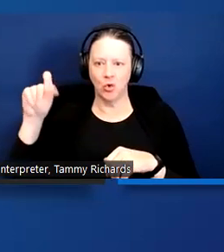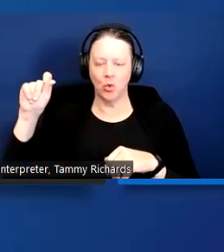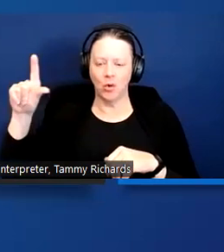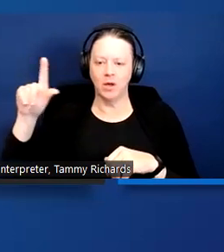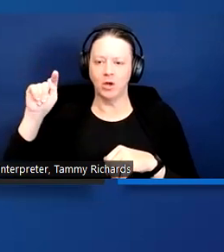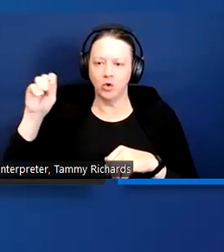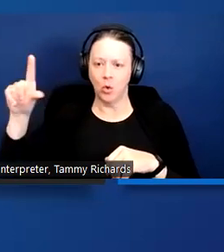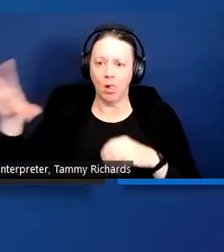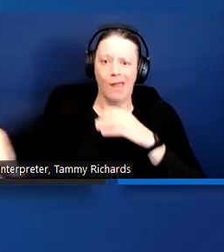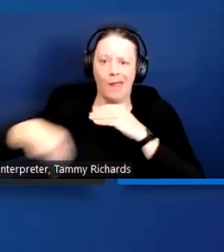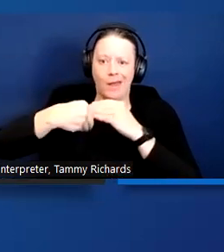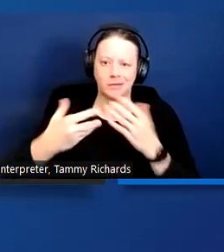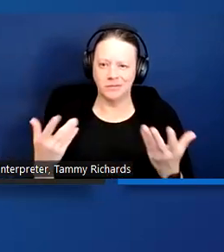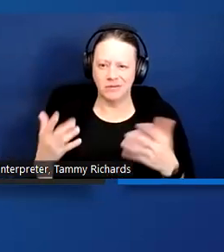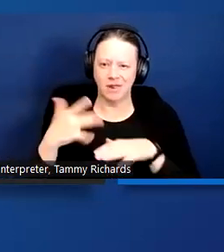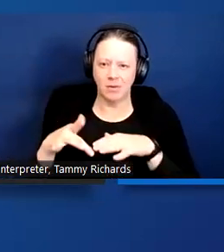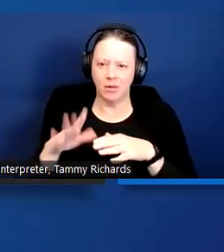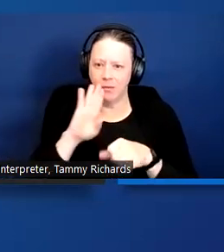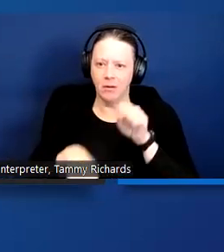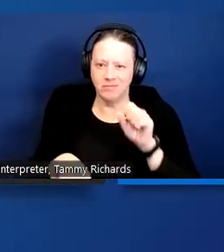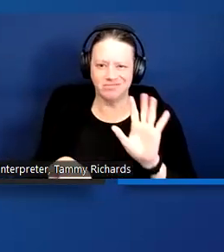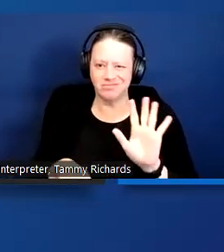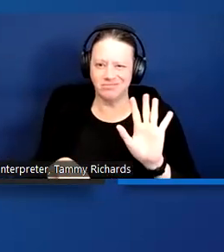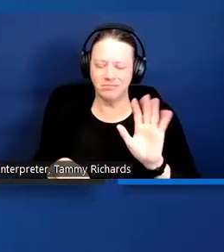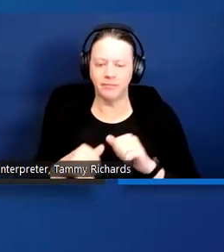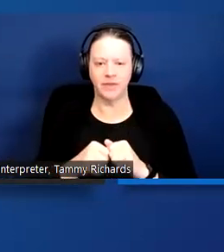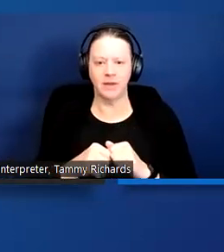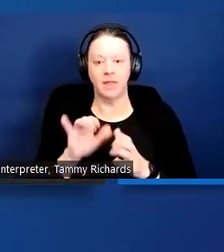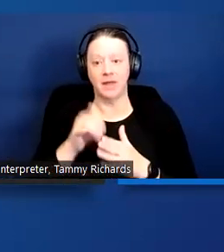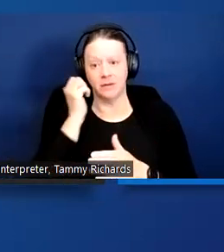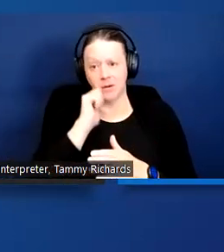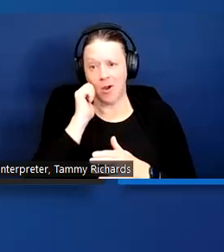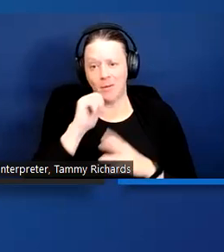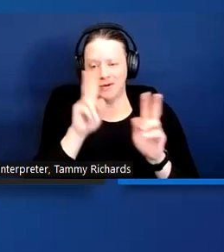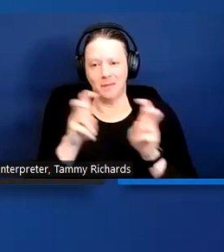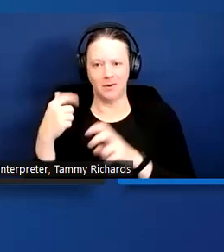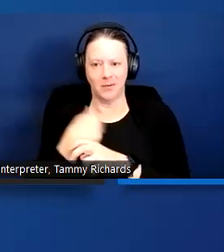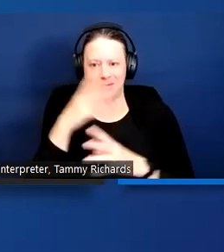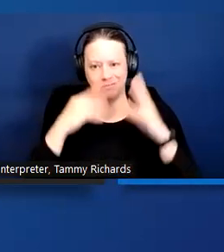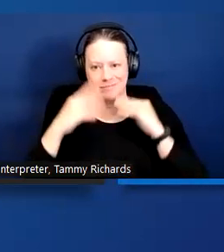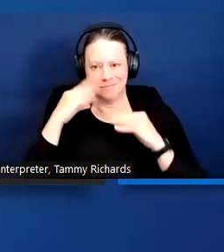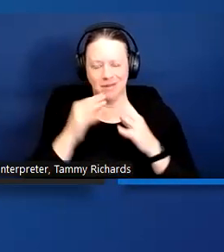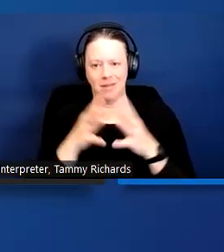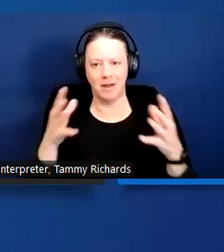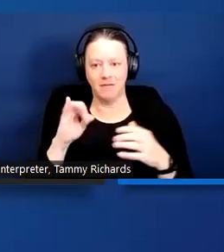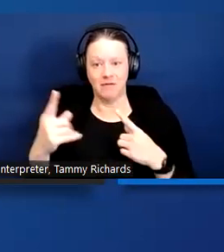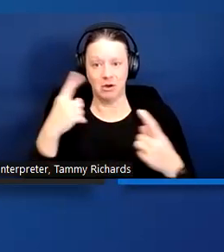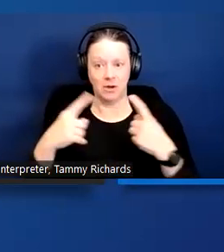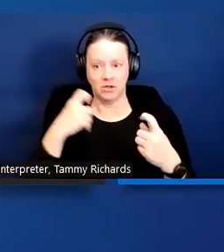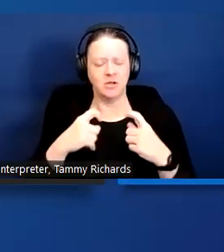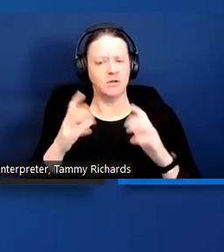I hope that makes sense to everyone. This is a common topic we come across. So if you have questions about